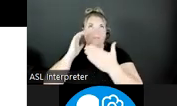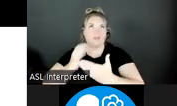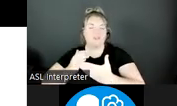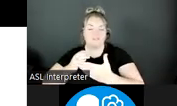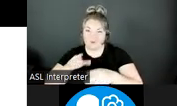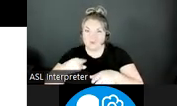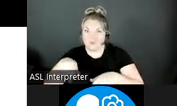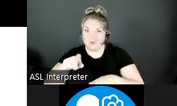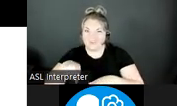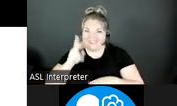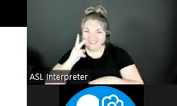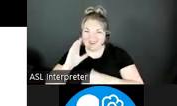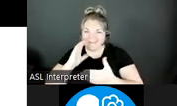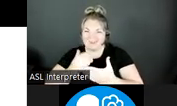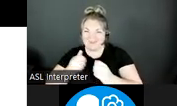today.